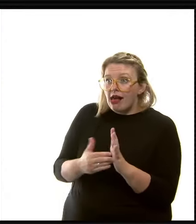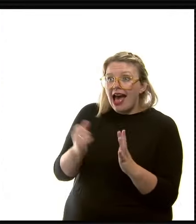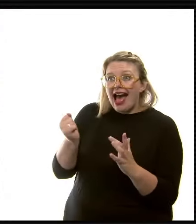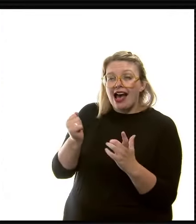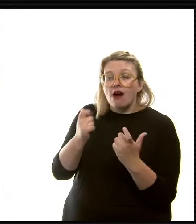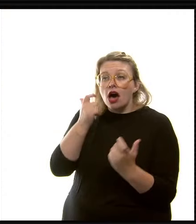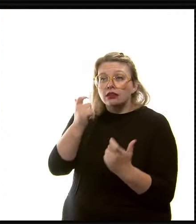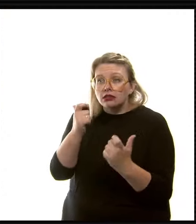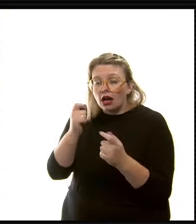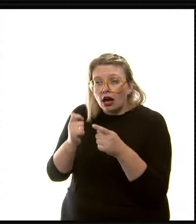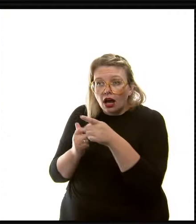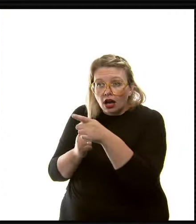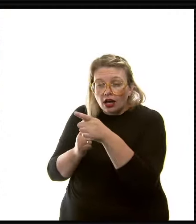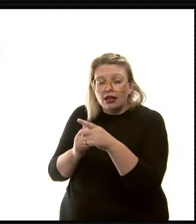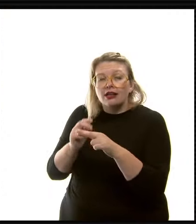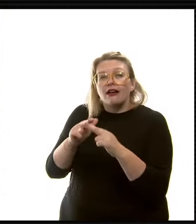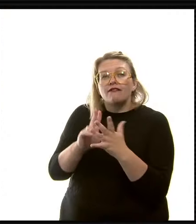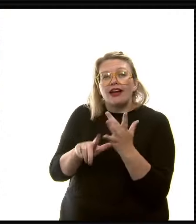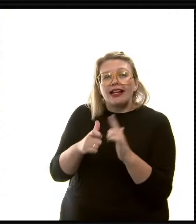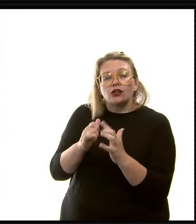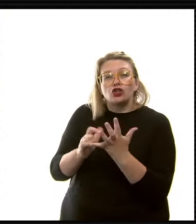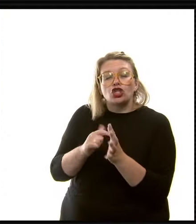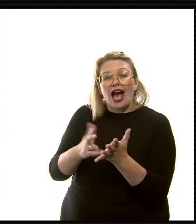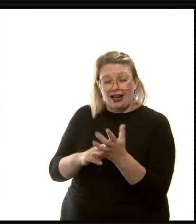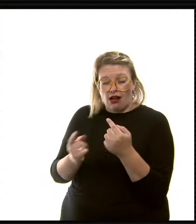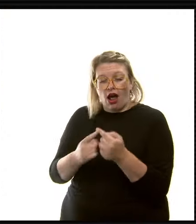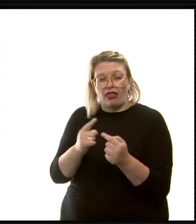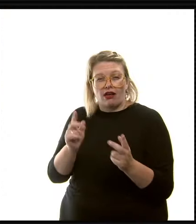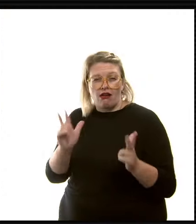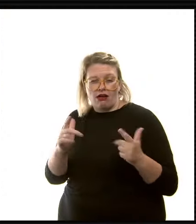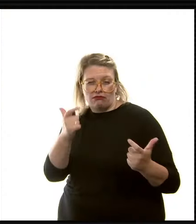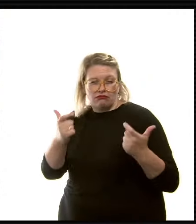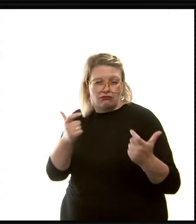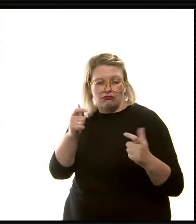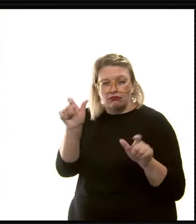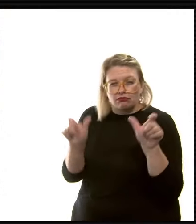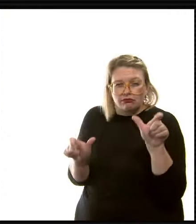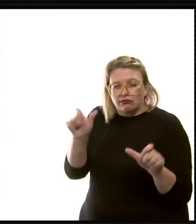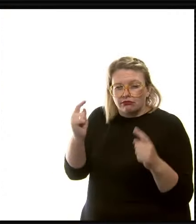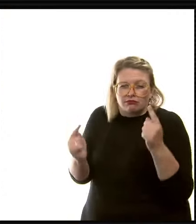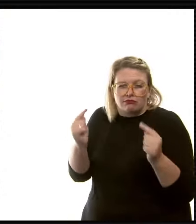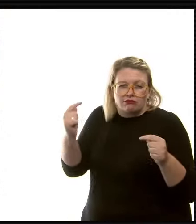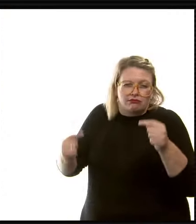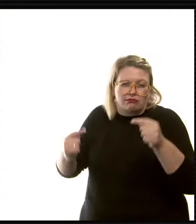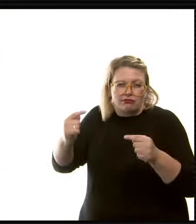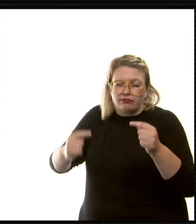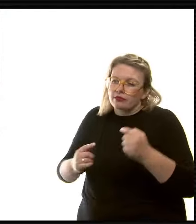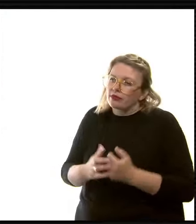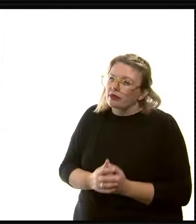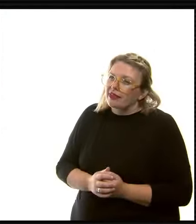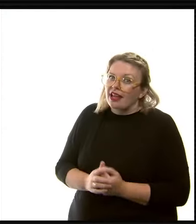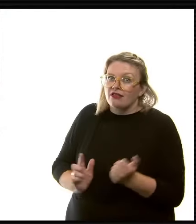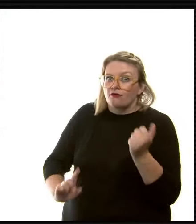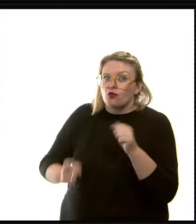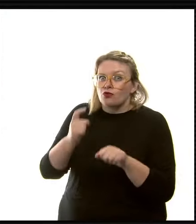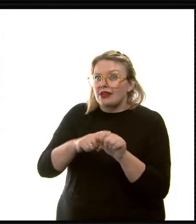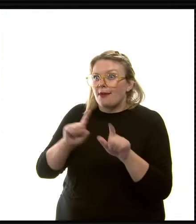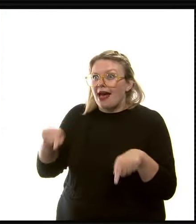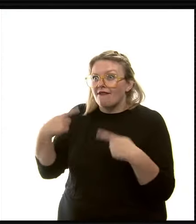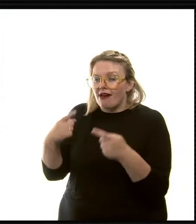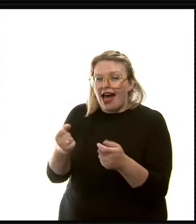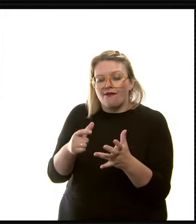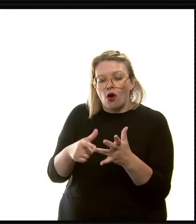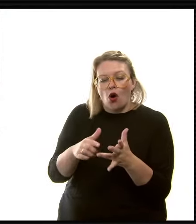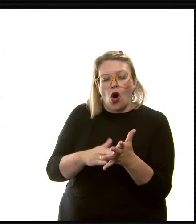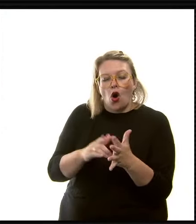Fennec Shand, who is a competing bounty hunter. And for the first time in any LEGO Star Wars sets, we have Omega